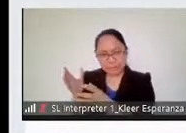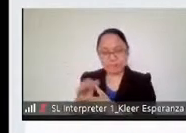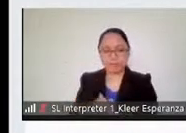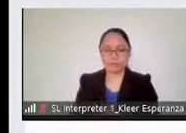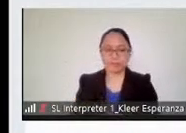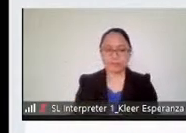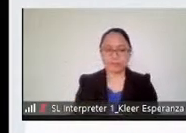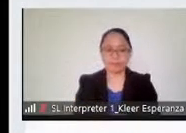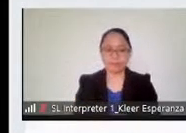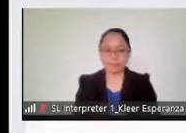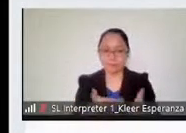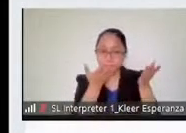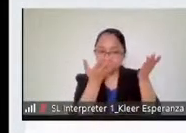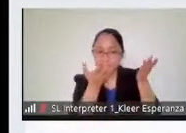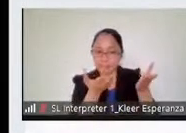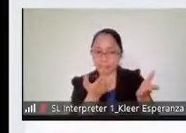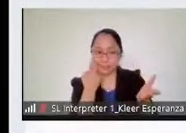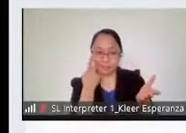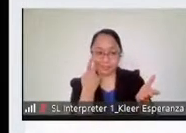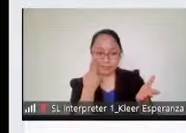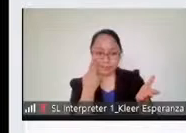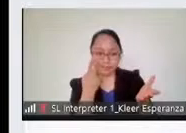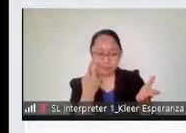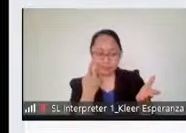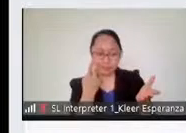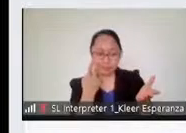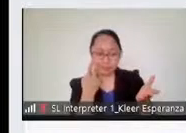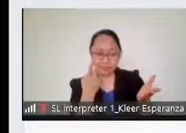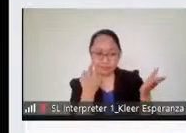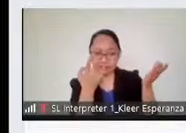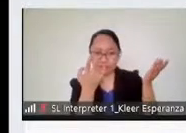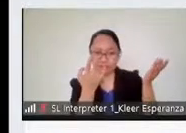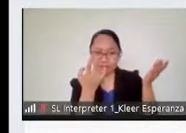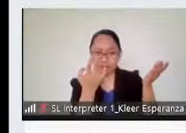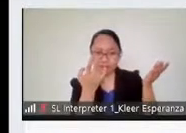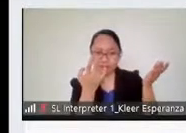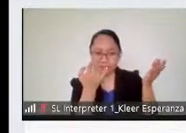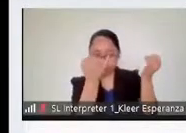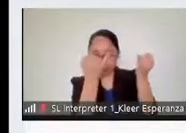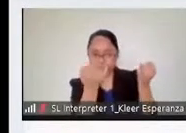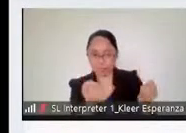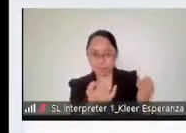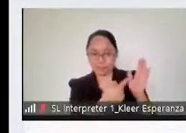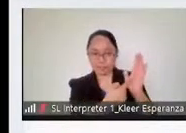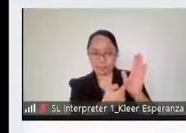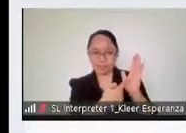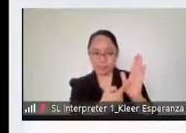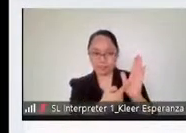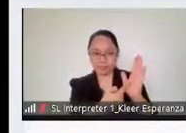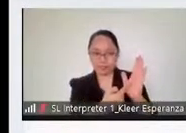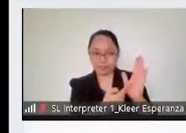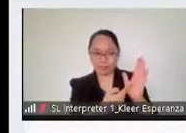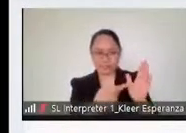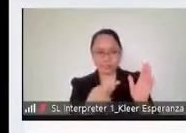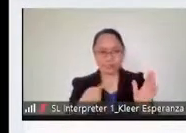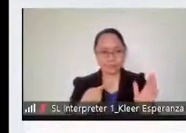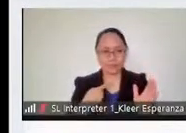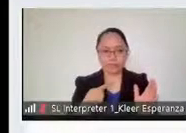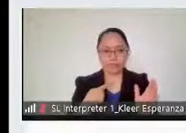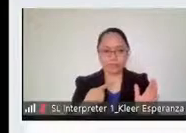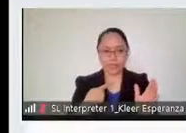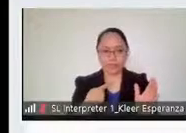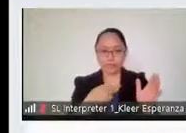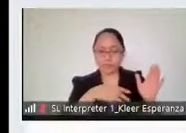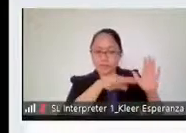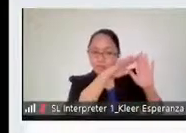The image of fragment A on the left shows the areas where the microscopic images of the different colors were taken, and the table on the right